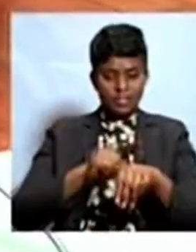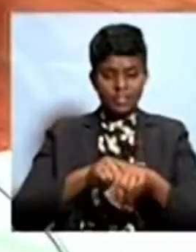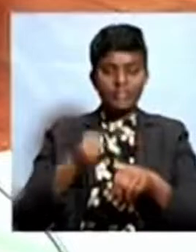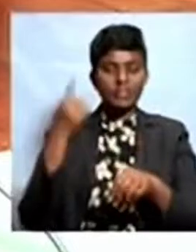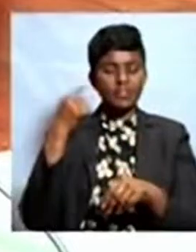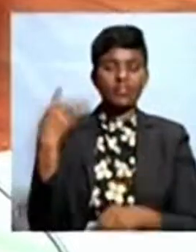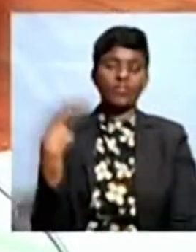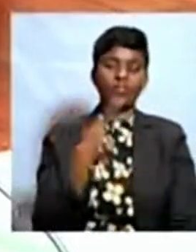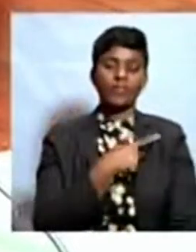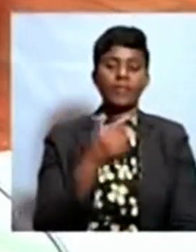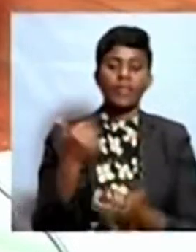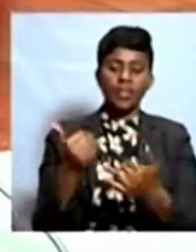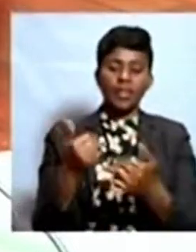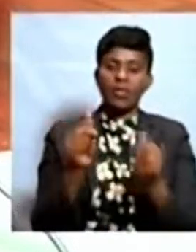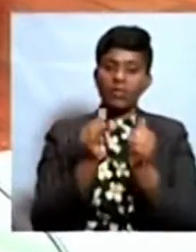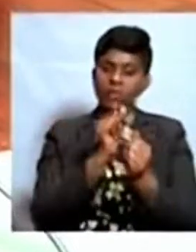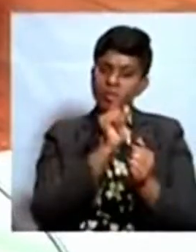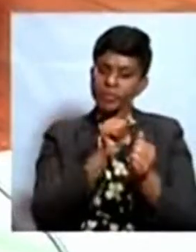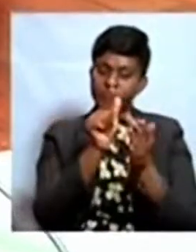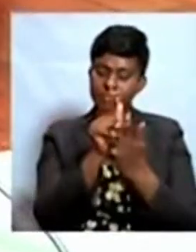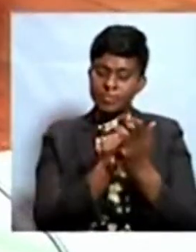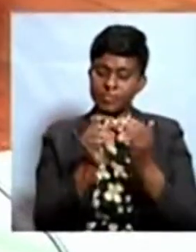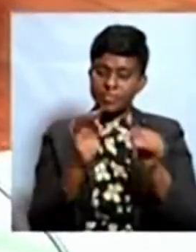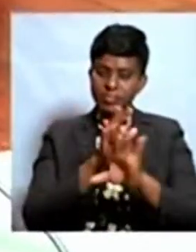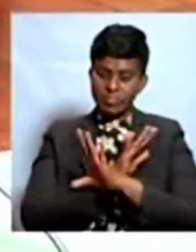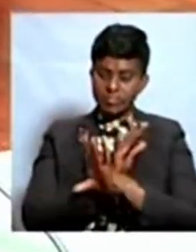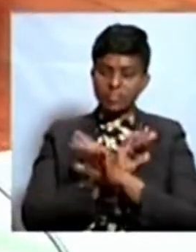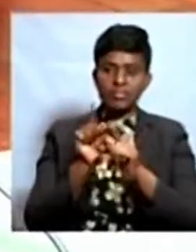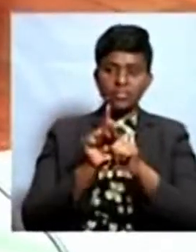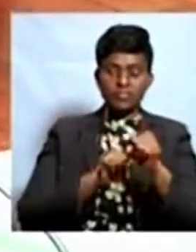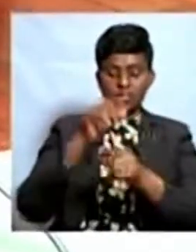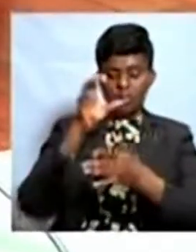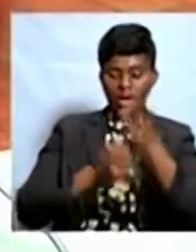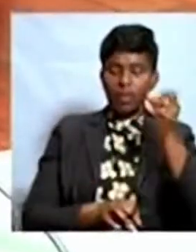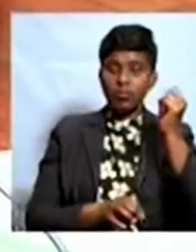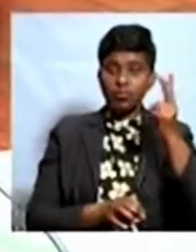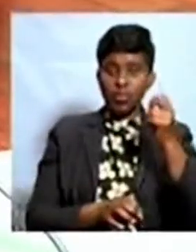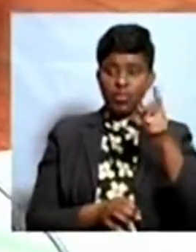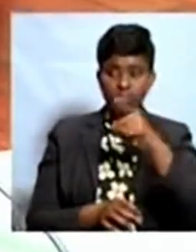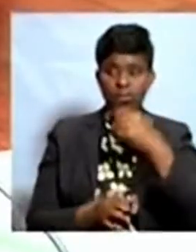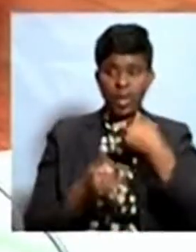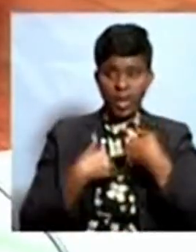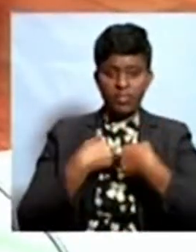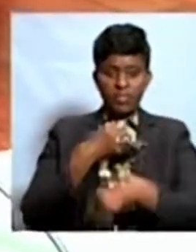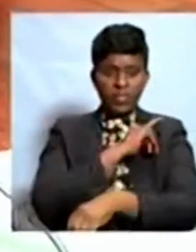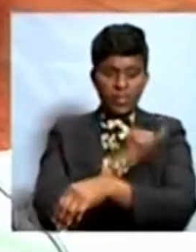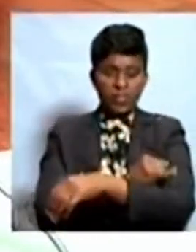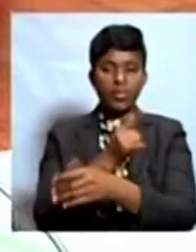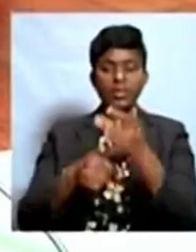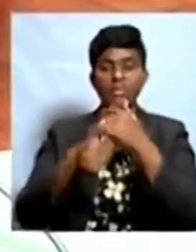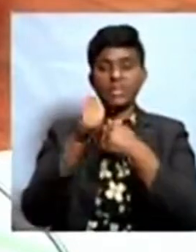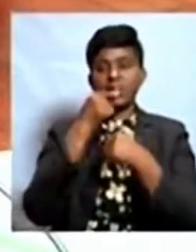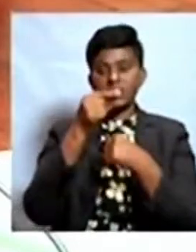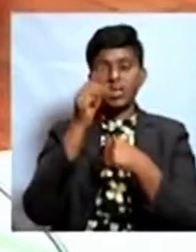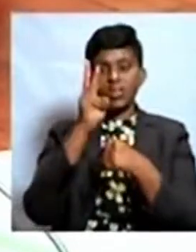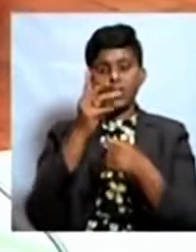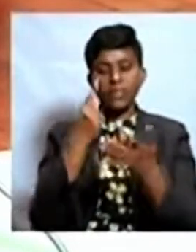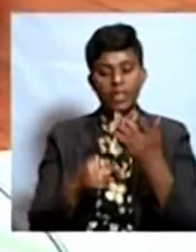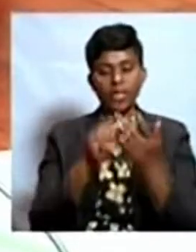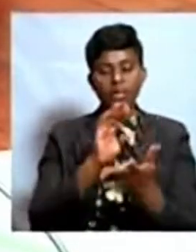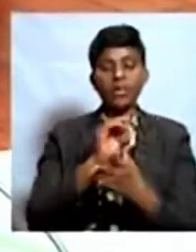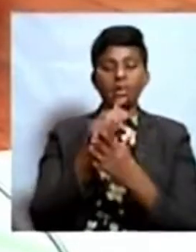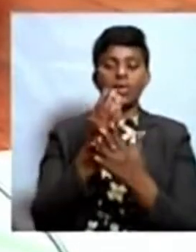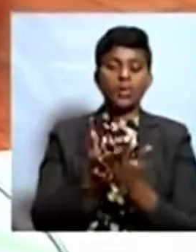parliament. Therefore, in line with the laws of Zambia, precisely cap 12, you have immunity. Whatever you're going to say or